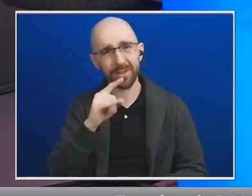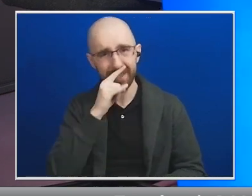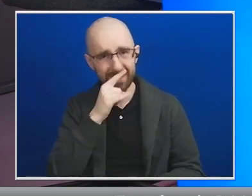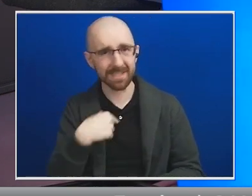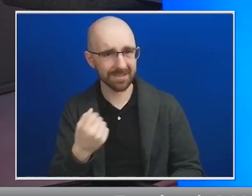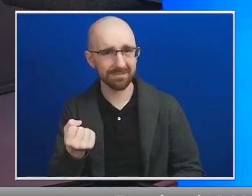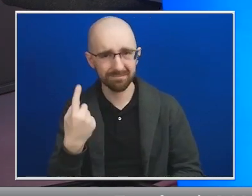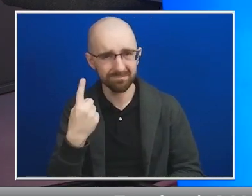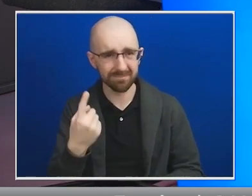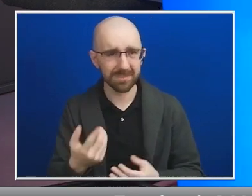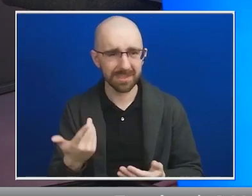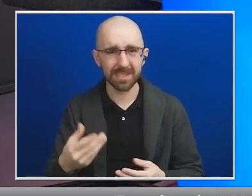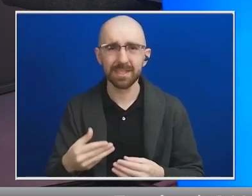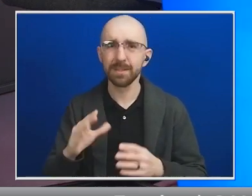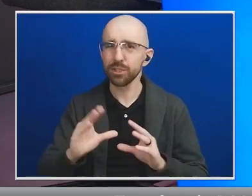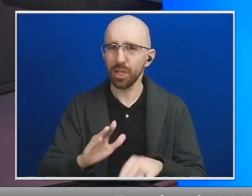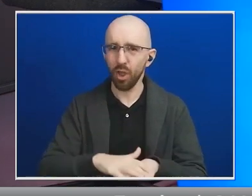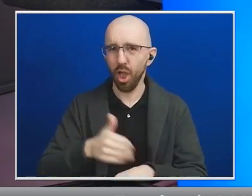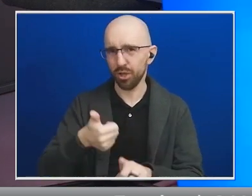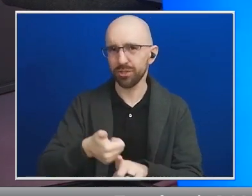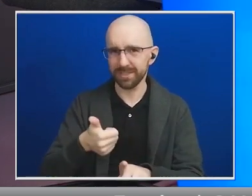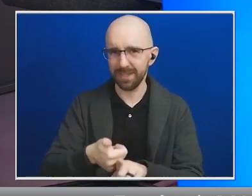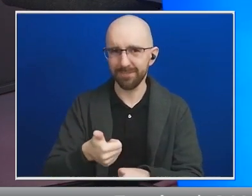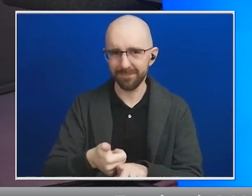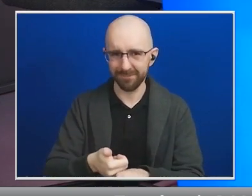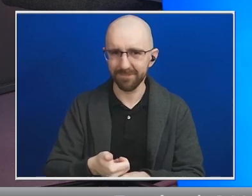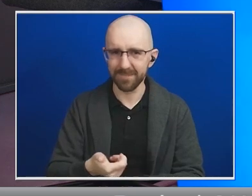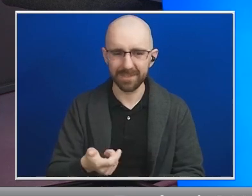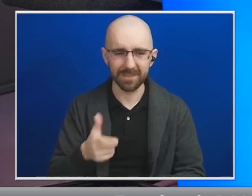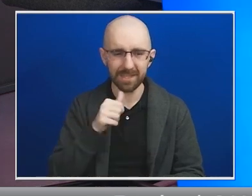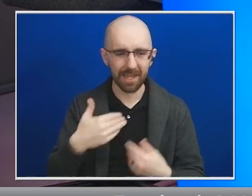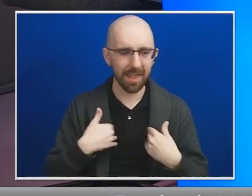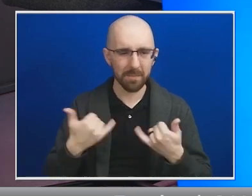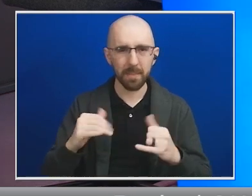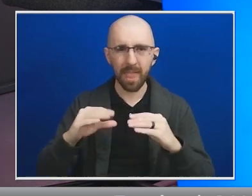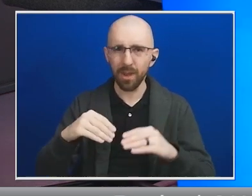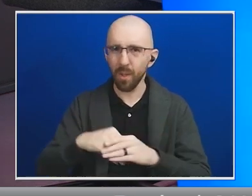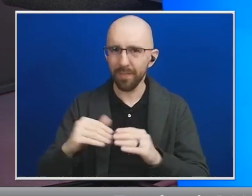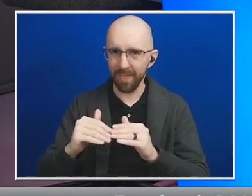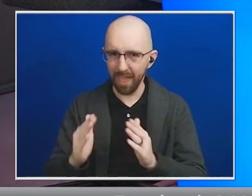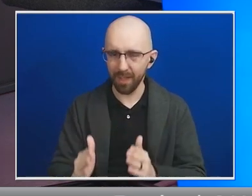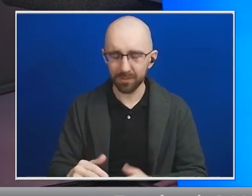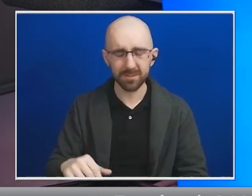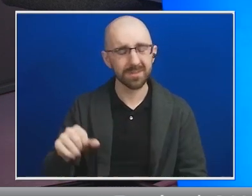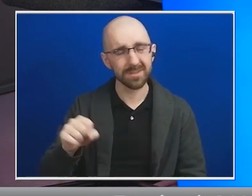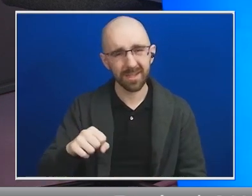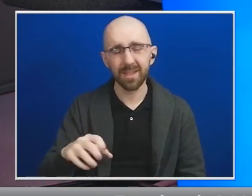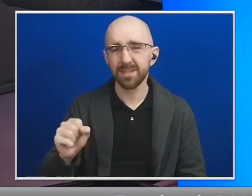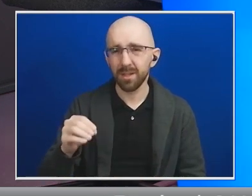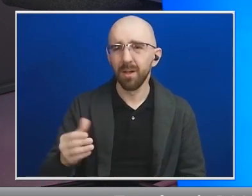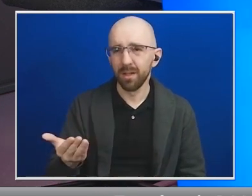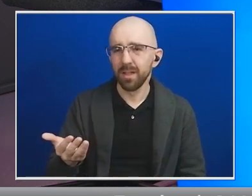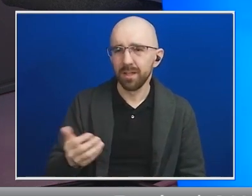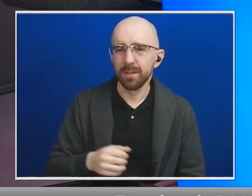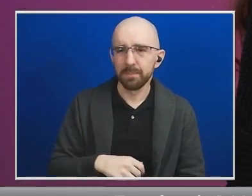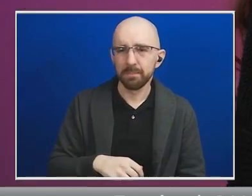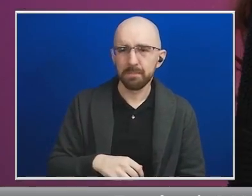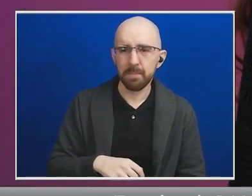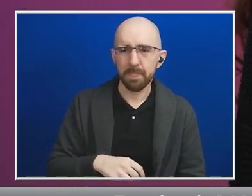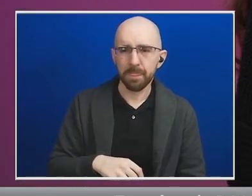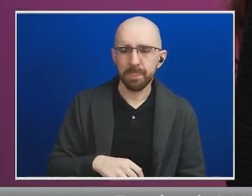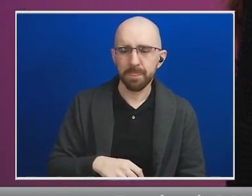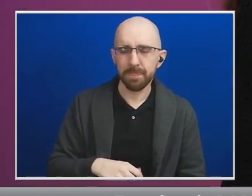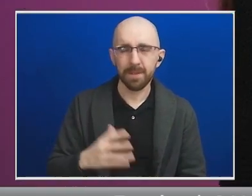little gentle on yourself. Okay, It's okay that you didn't have Play-Doh in the house. Yeah. So you know what? It was a beautiful thing